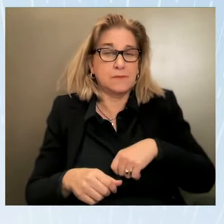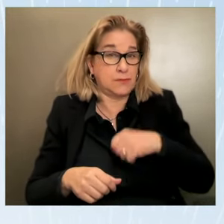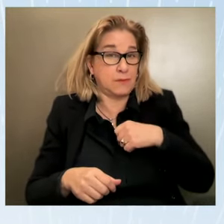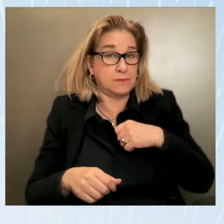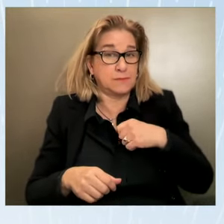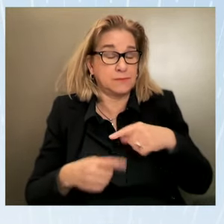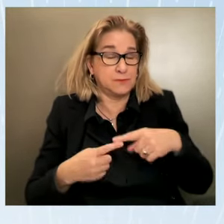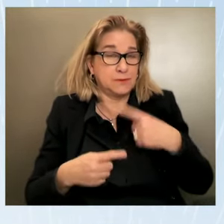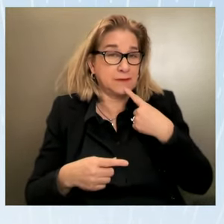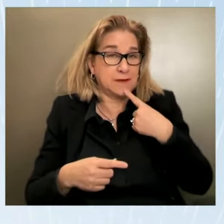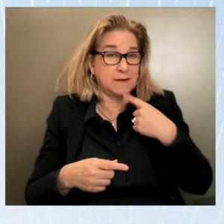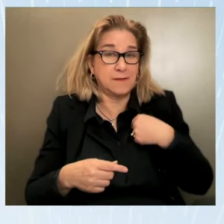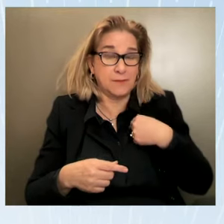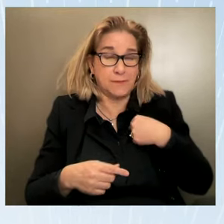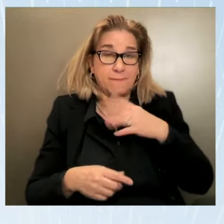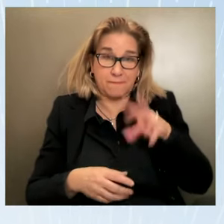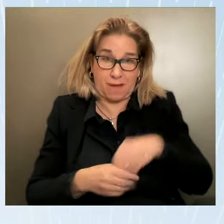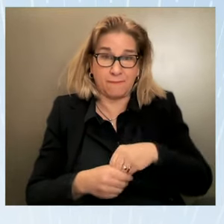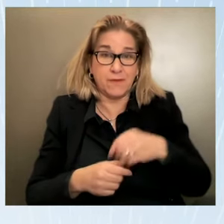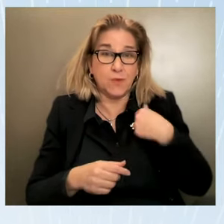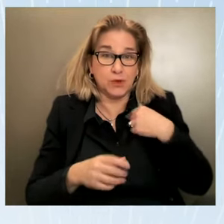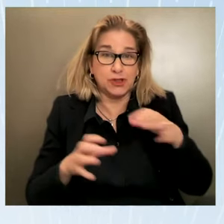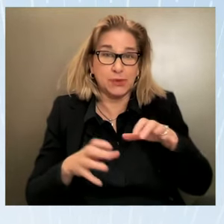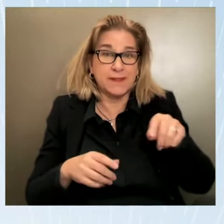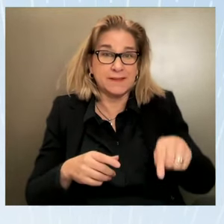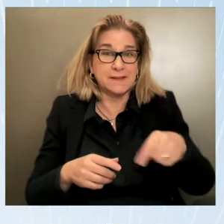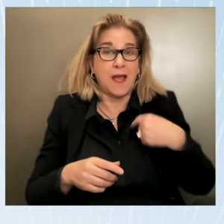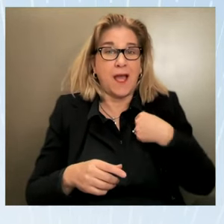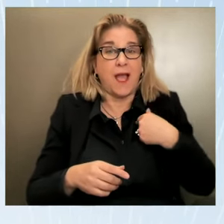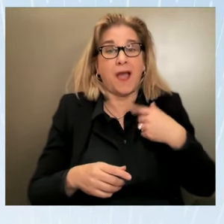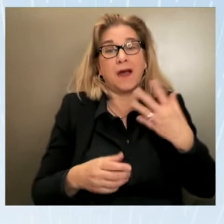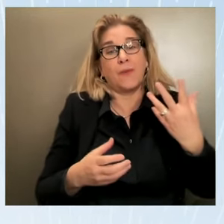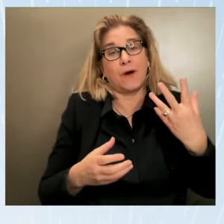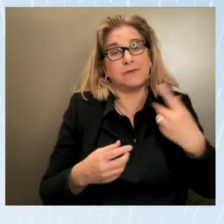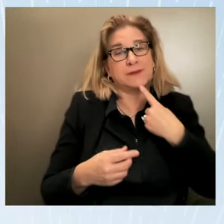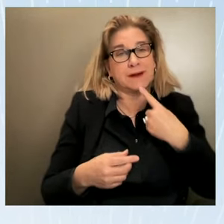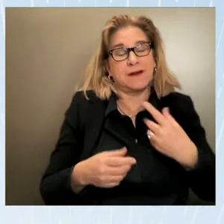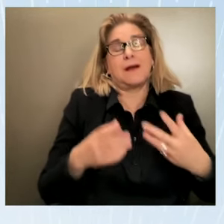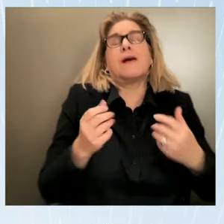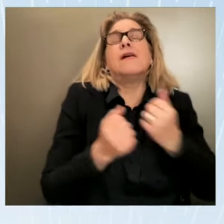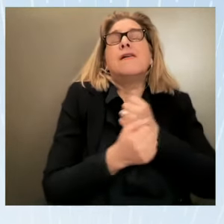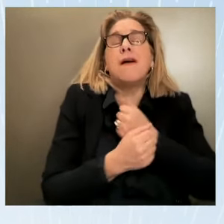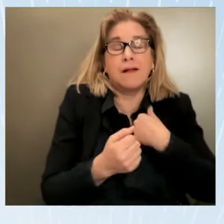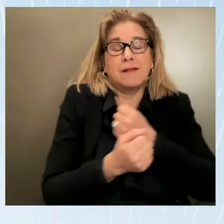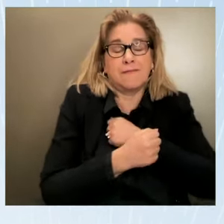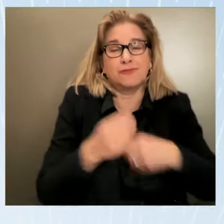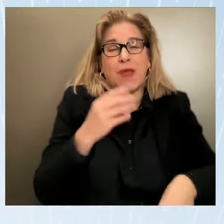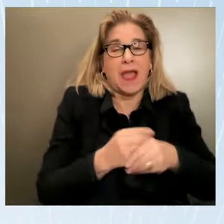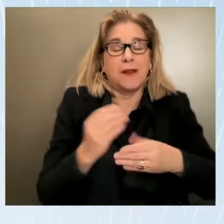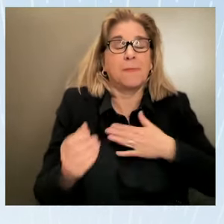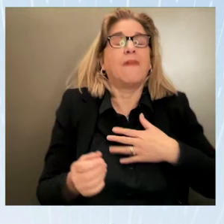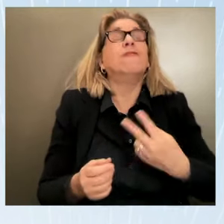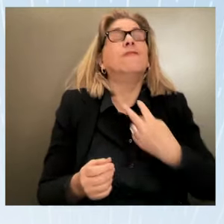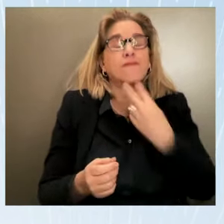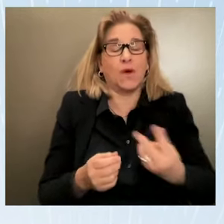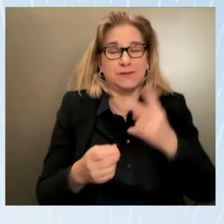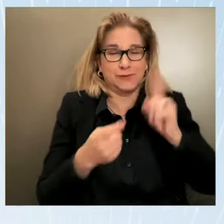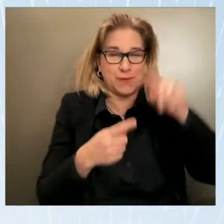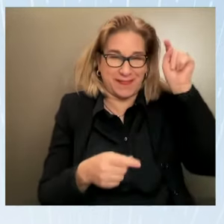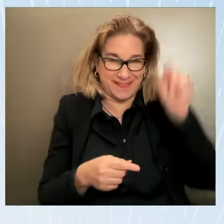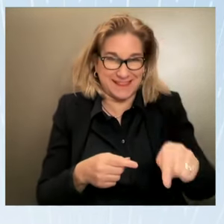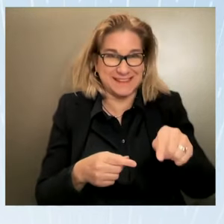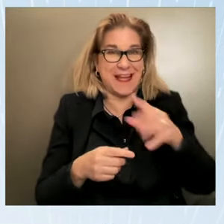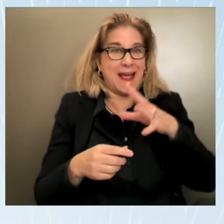the FBI's continued commitment to the National Action Plan to combat human trafficking with every organization represented here